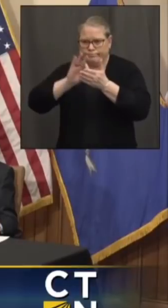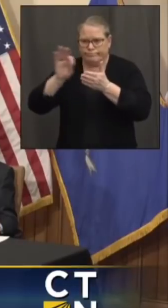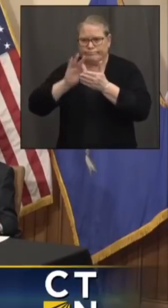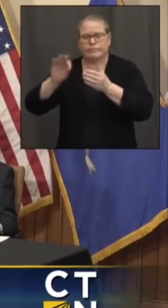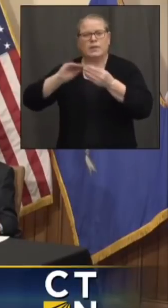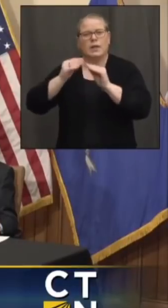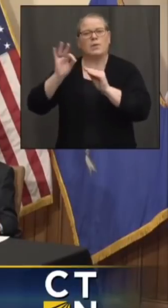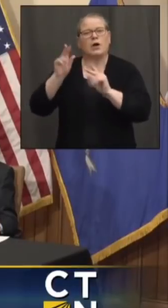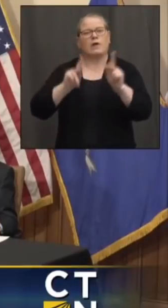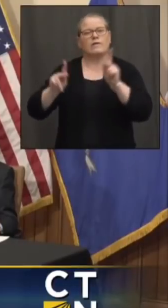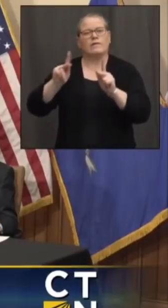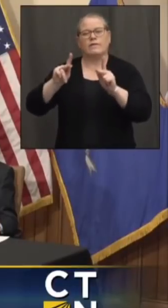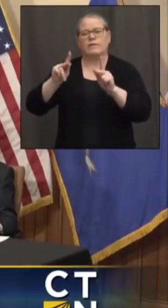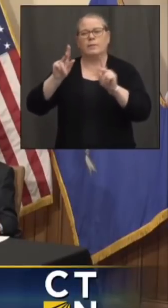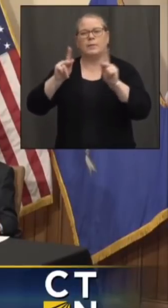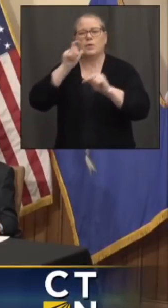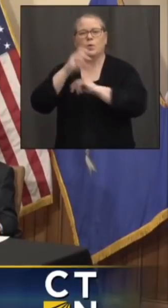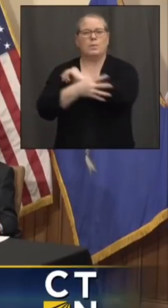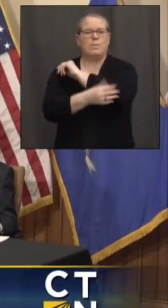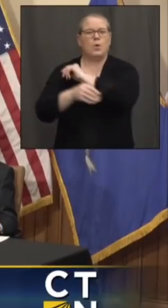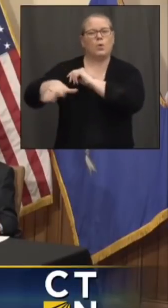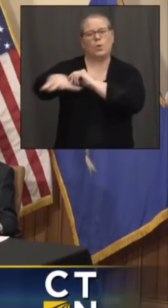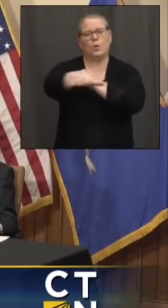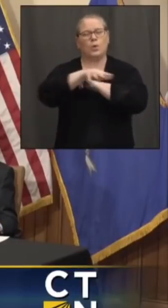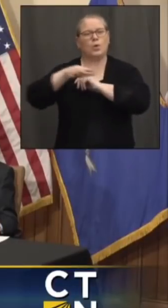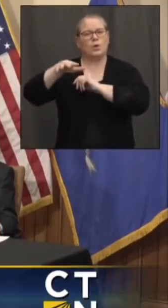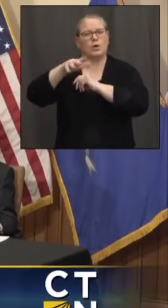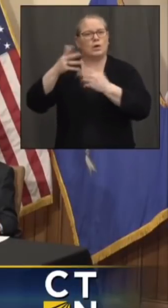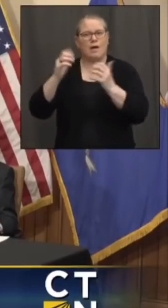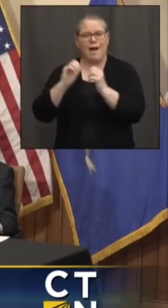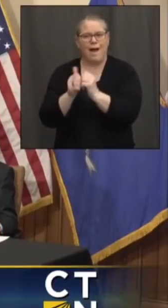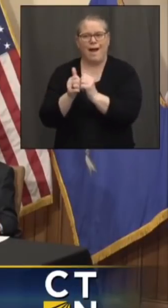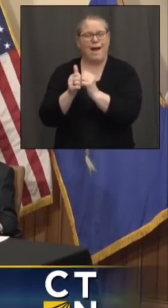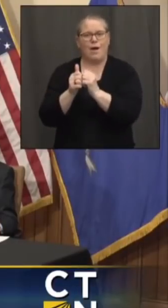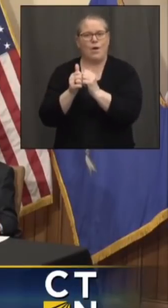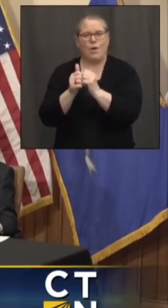communities? And are there others that are going to be?